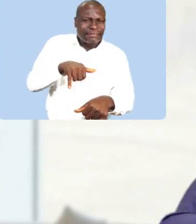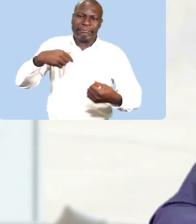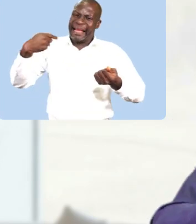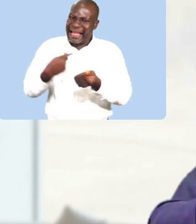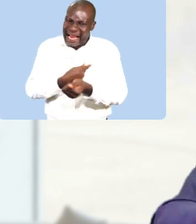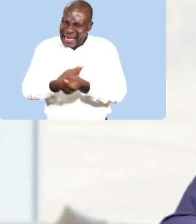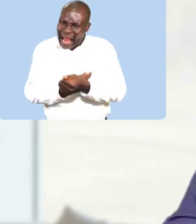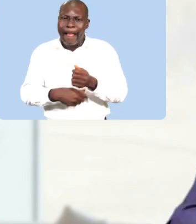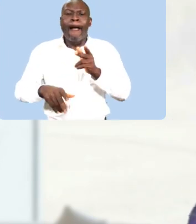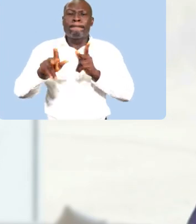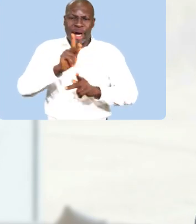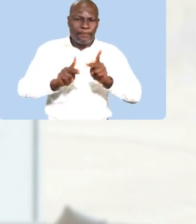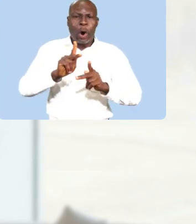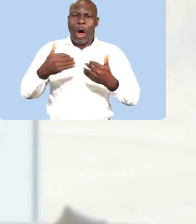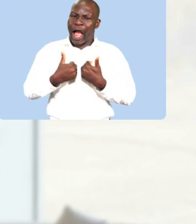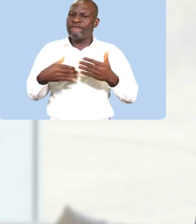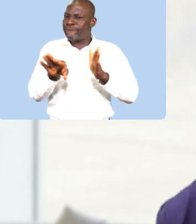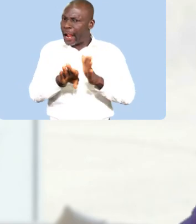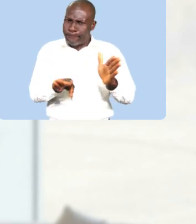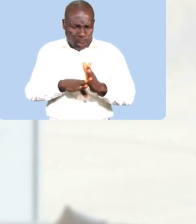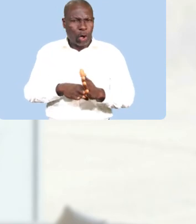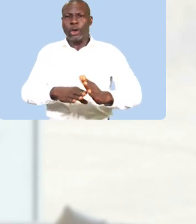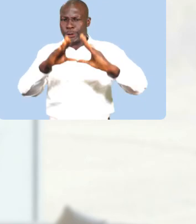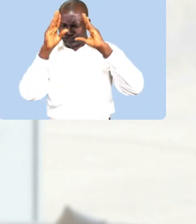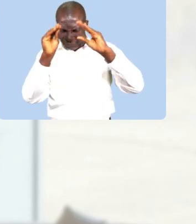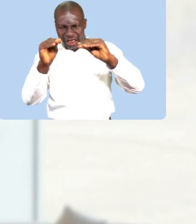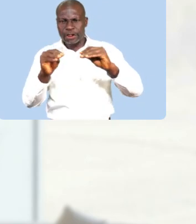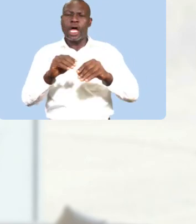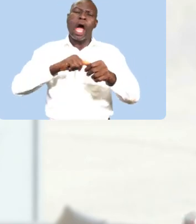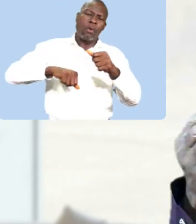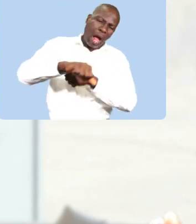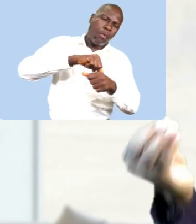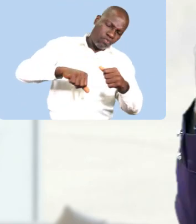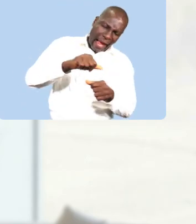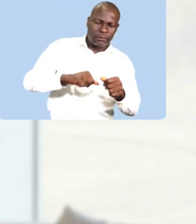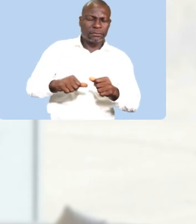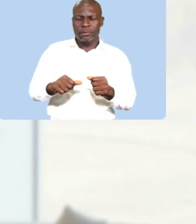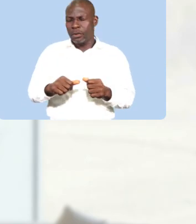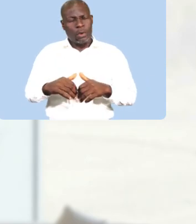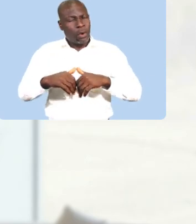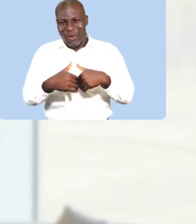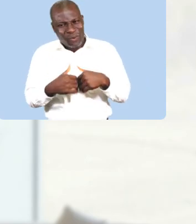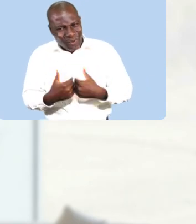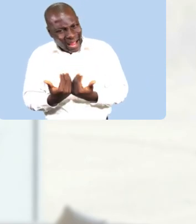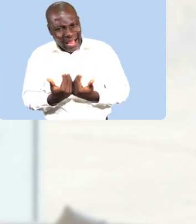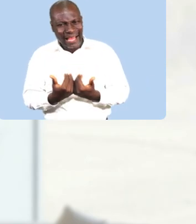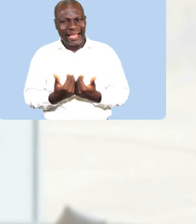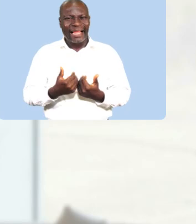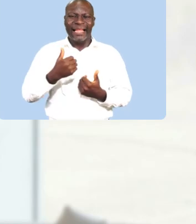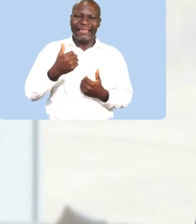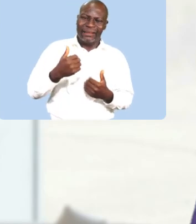Bible see a shank come yang me see nyame se a woman poa. Say nyan kopon se minya se nyamina se minya